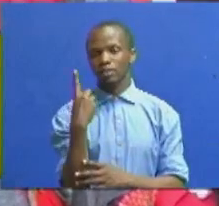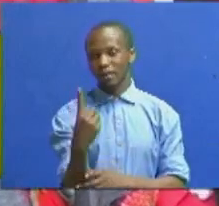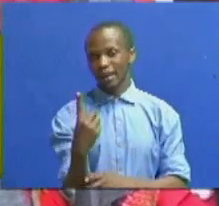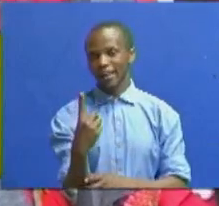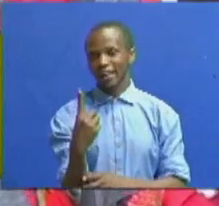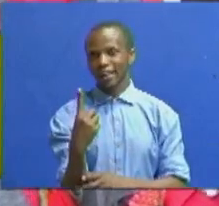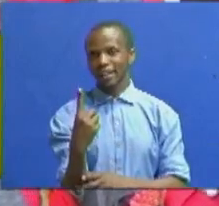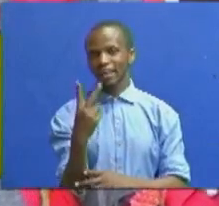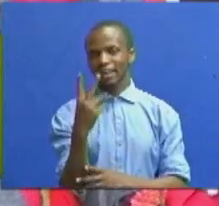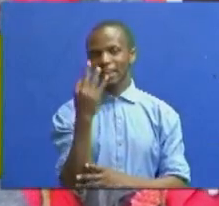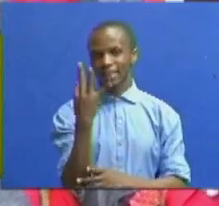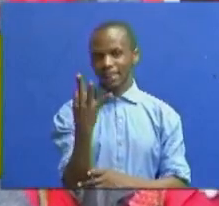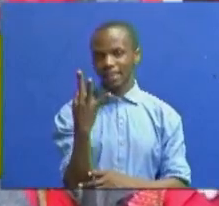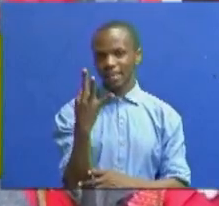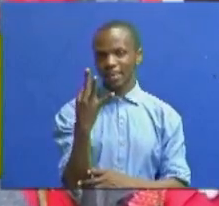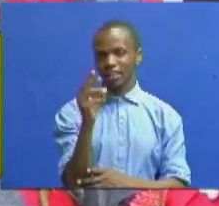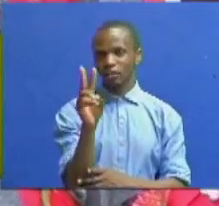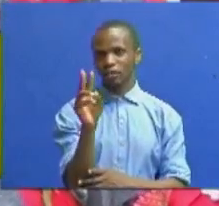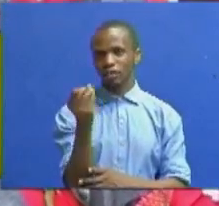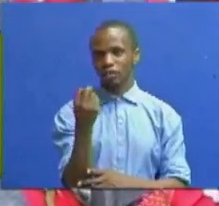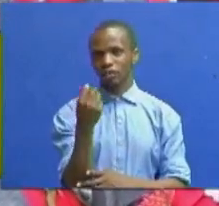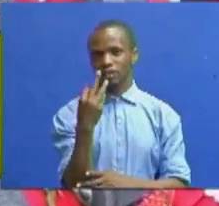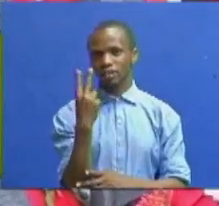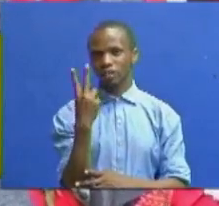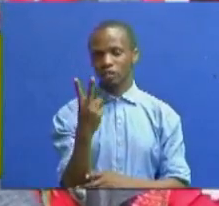2021, number 3, 2022,